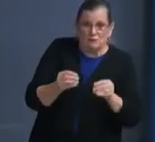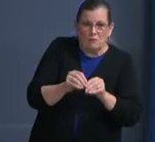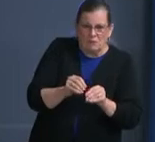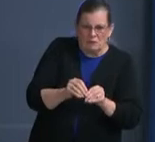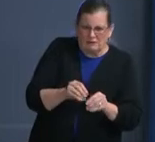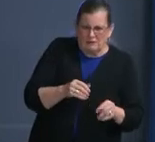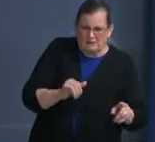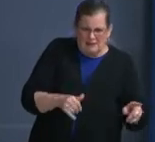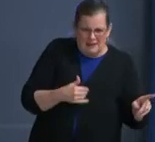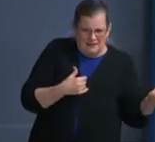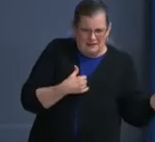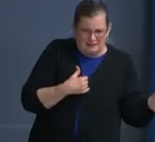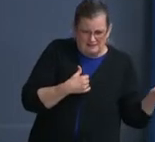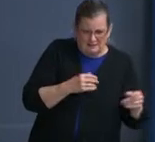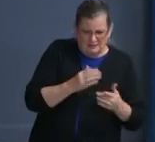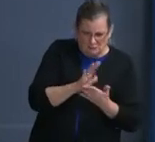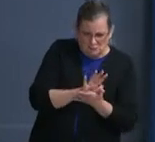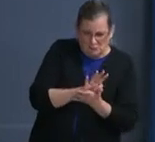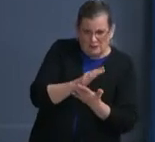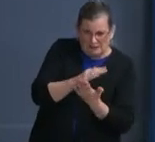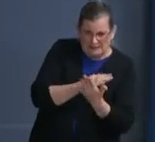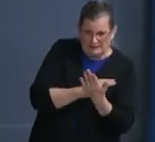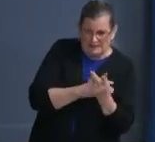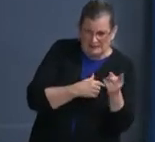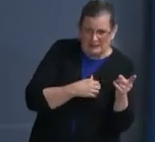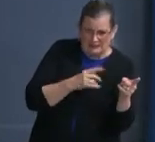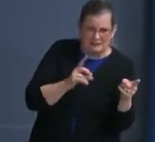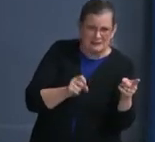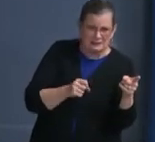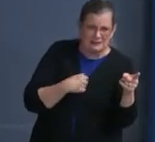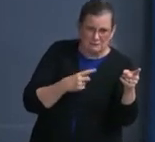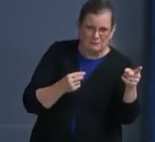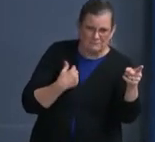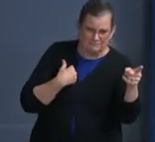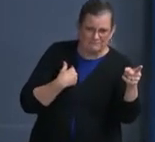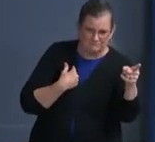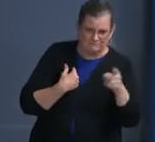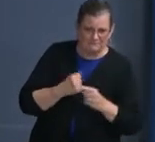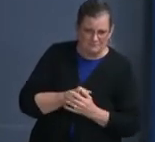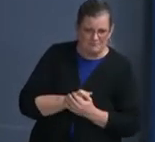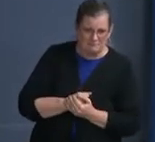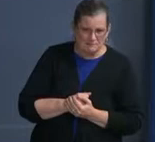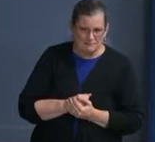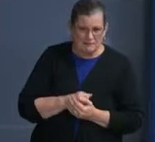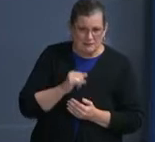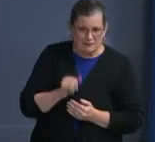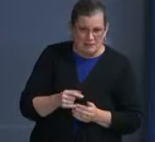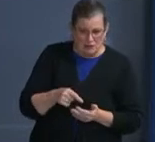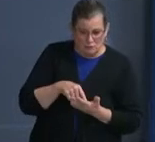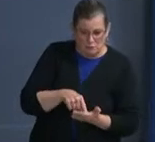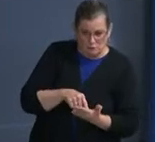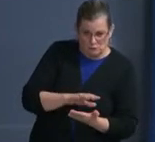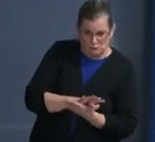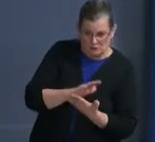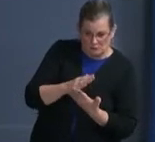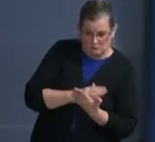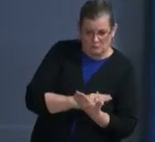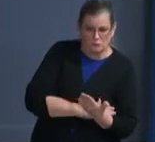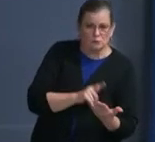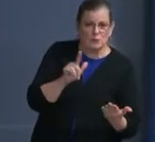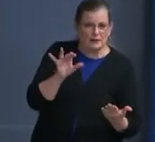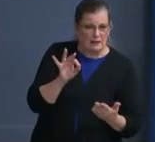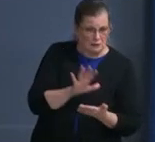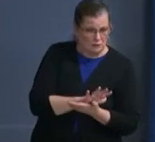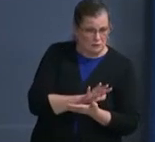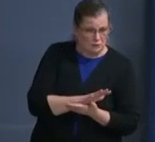the schools listed before you now. But again, that represents the list of the 29 elementary schools. Thank